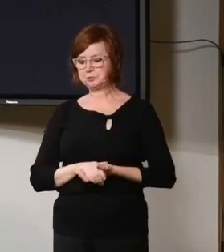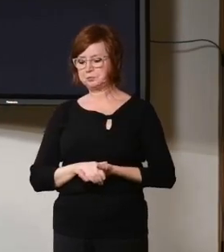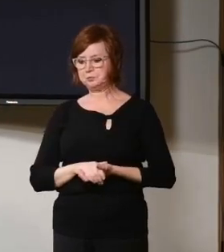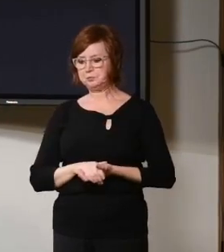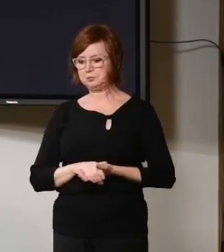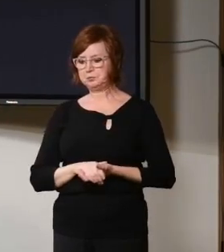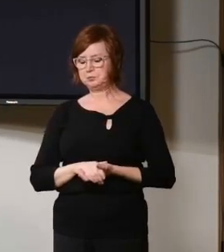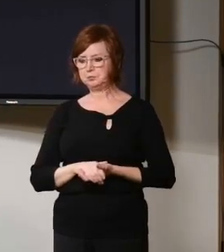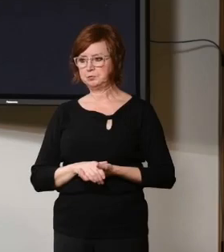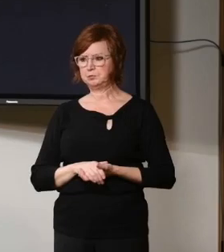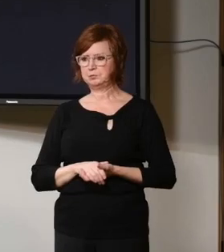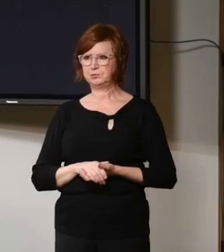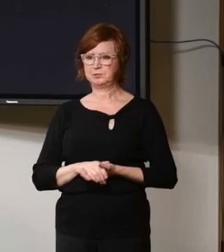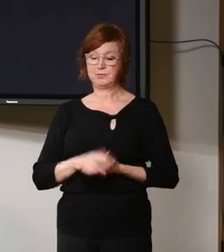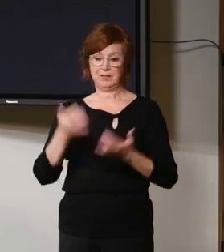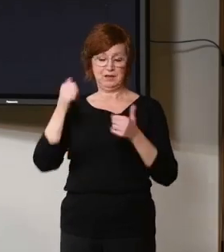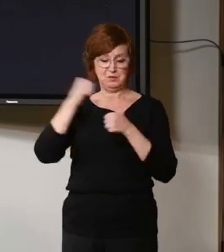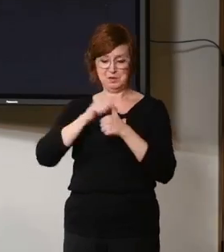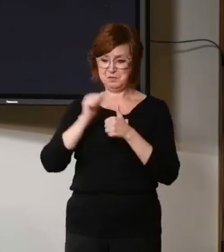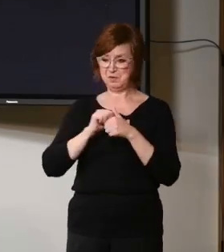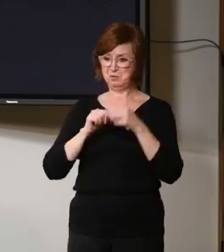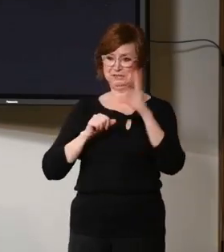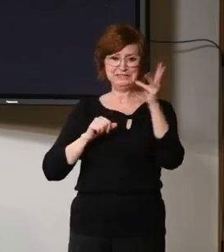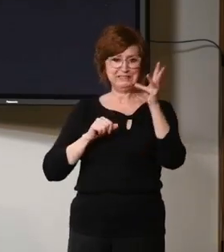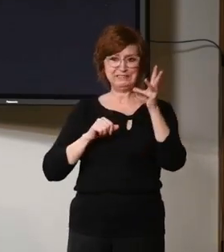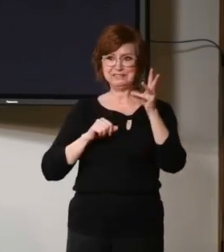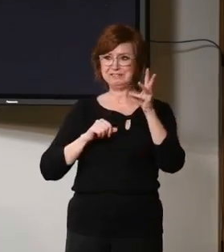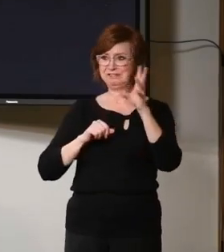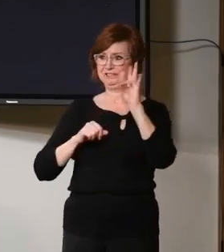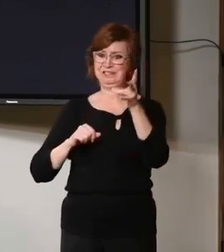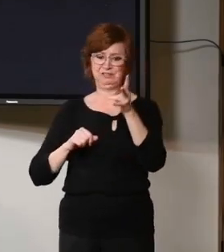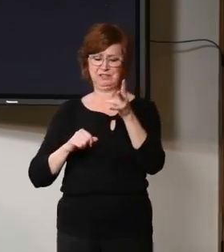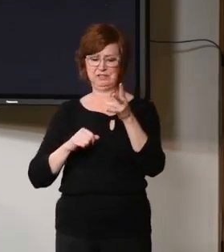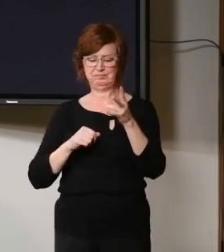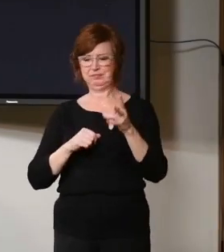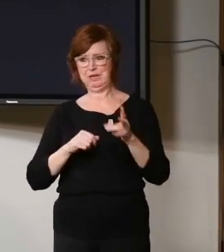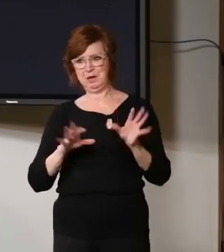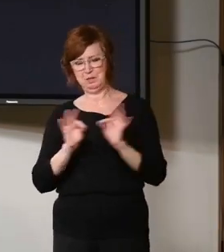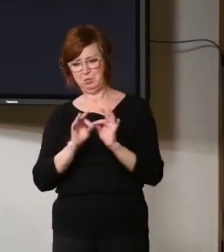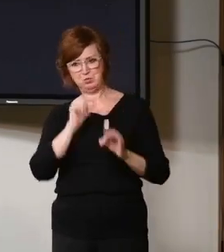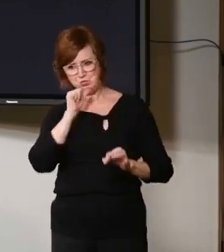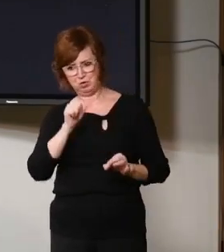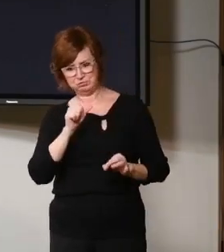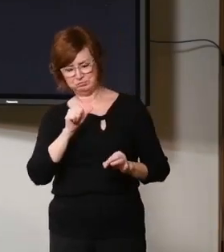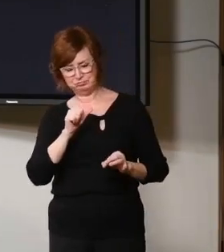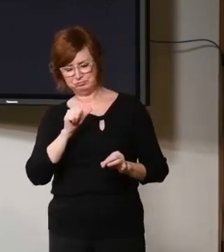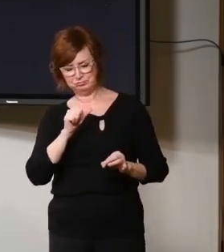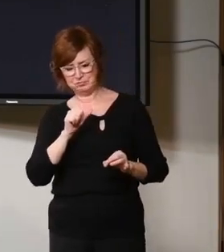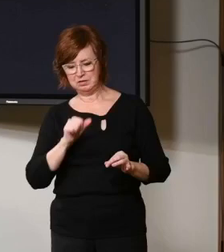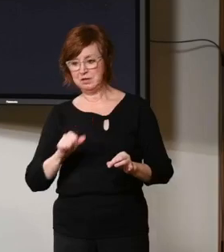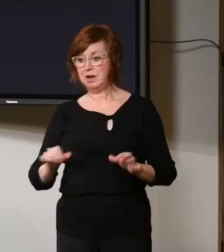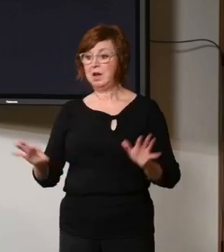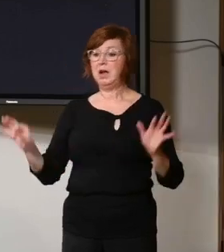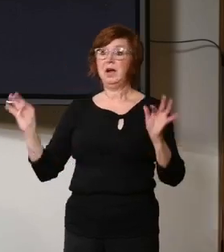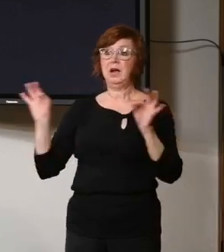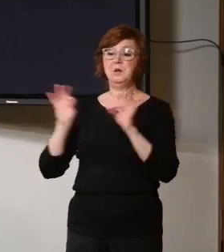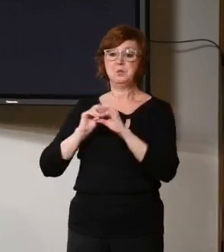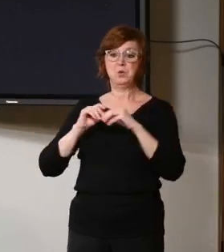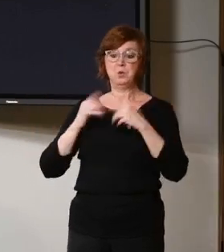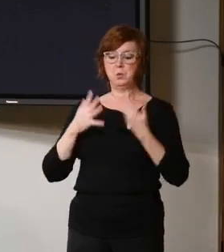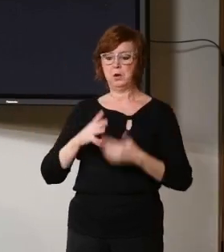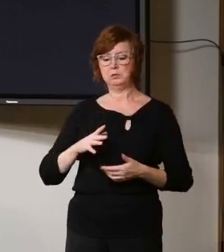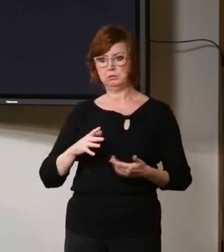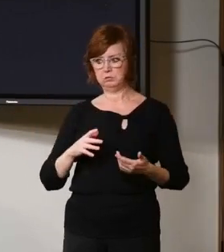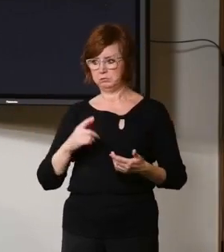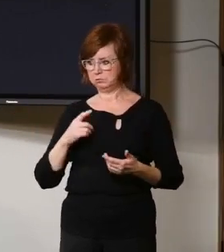whether it's 6 or 7 or whether it's going to be more, we need to, wherever we are in Saskatchewan, we need to now act and